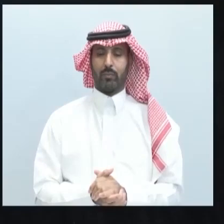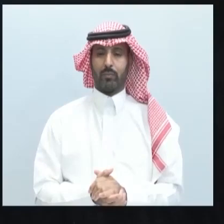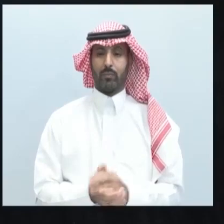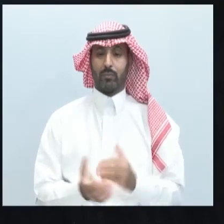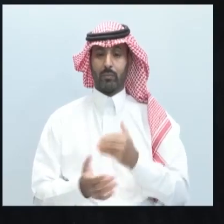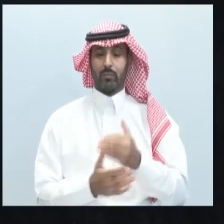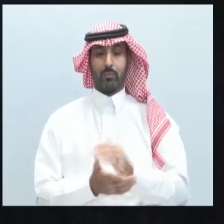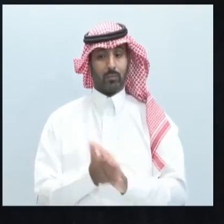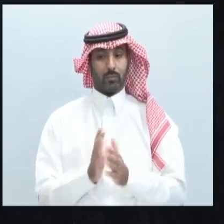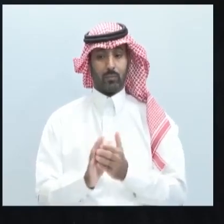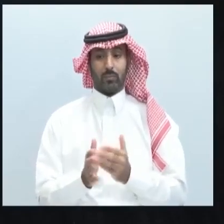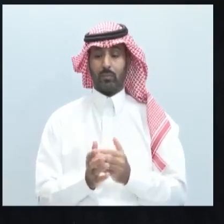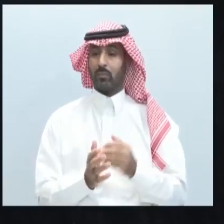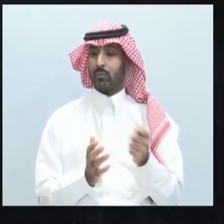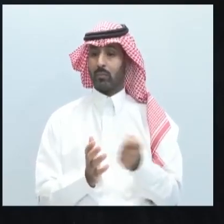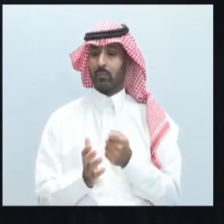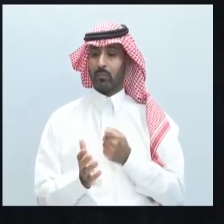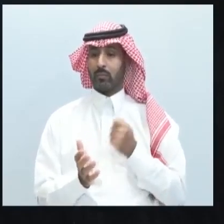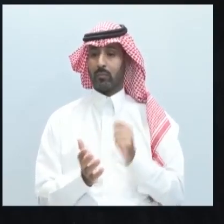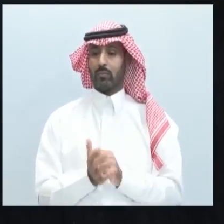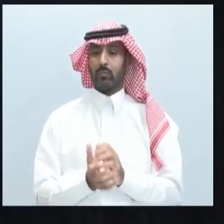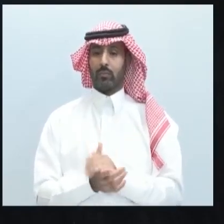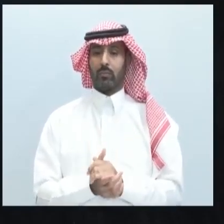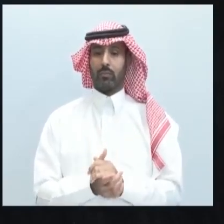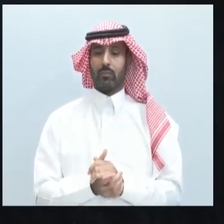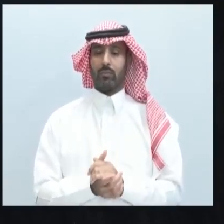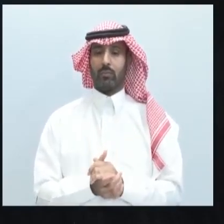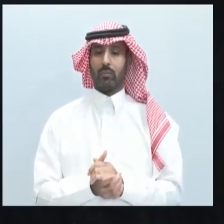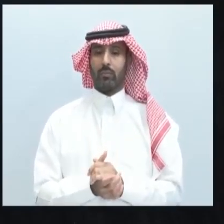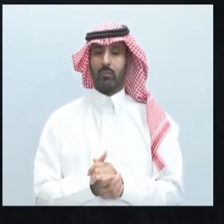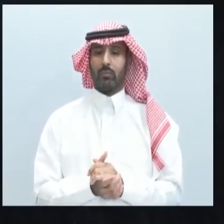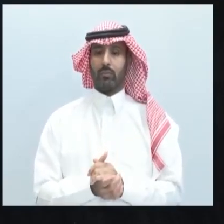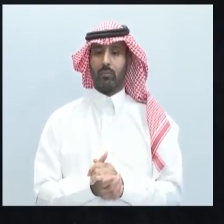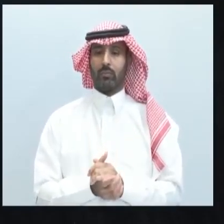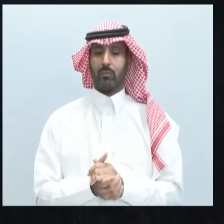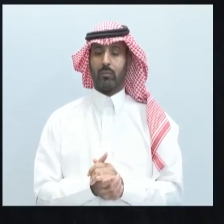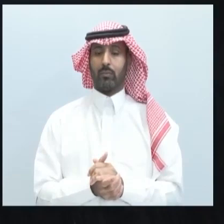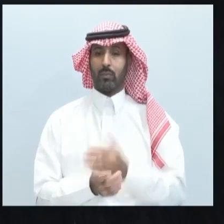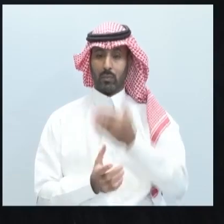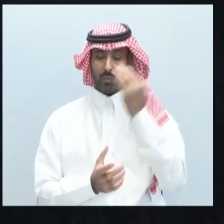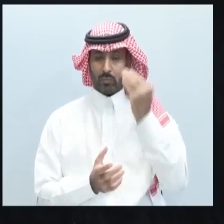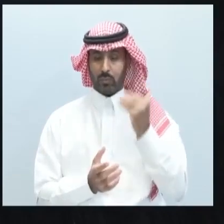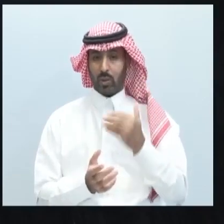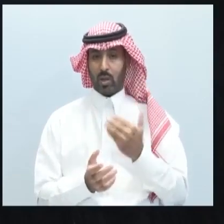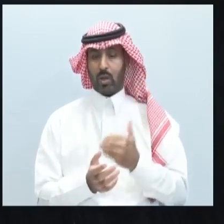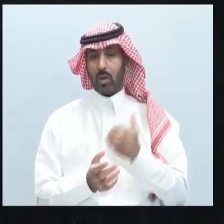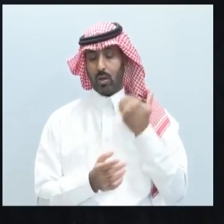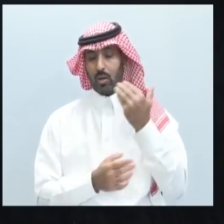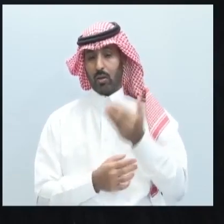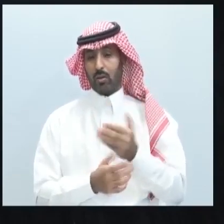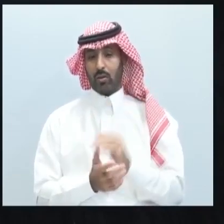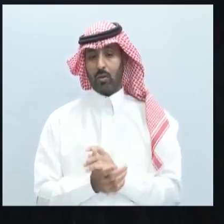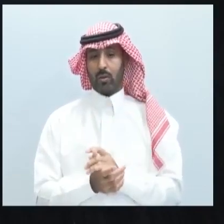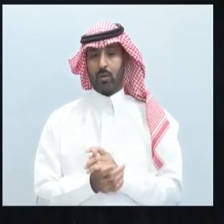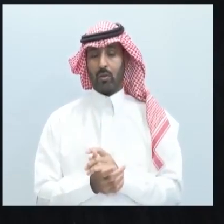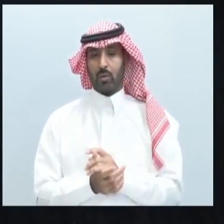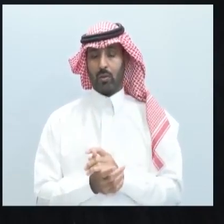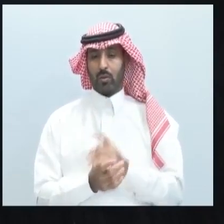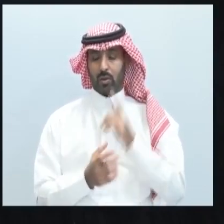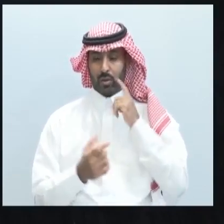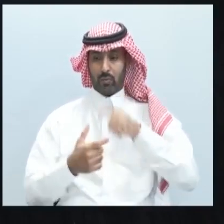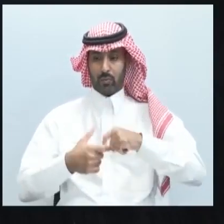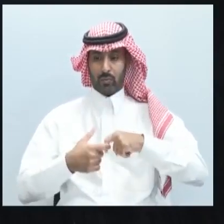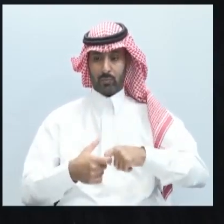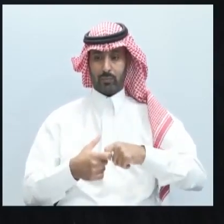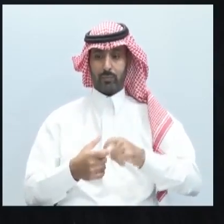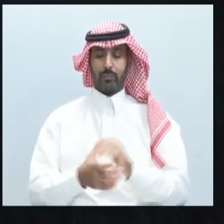Now we are done with the homework. Here, just to remember, as I mentioned before, that you have to connect,